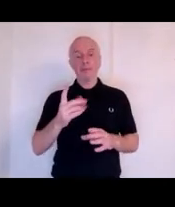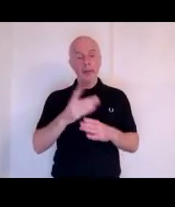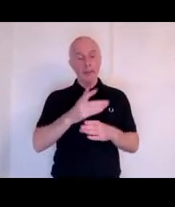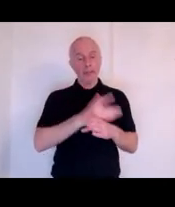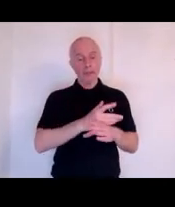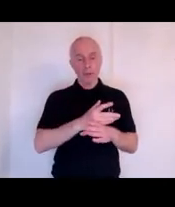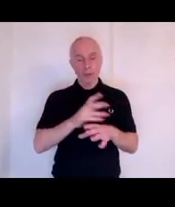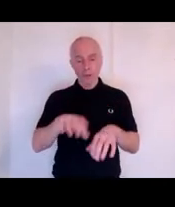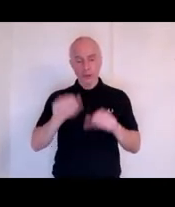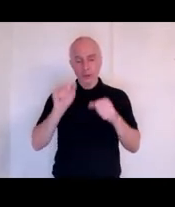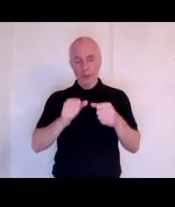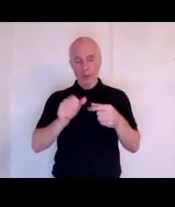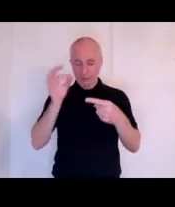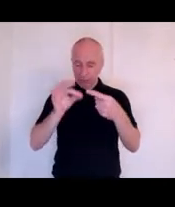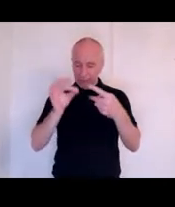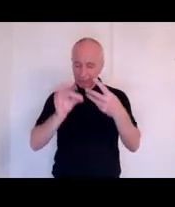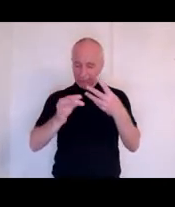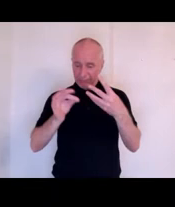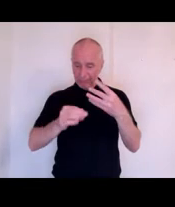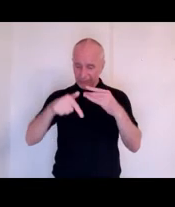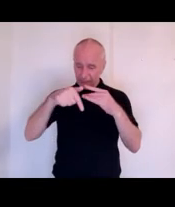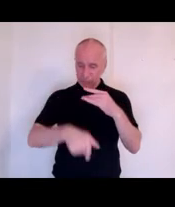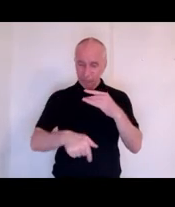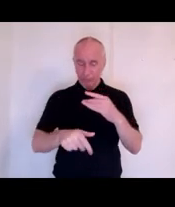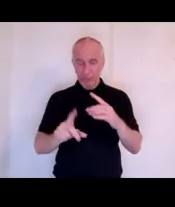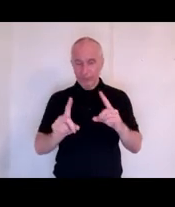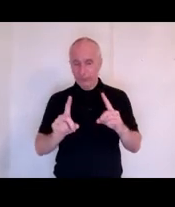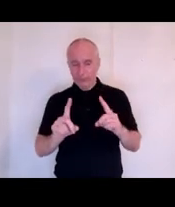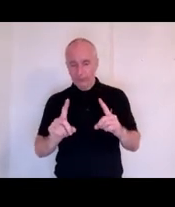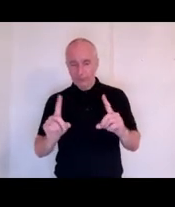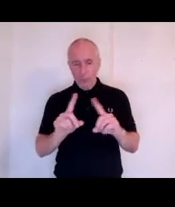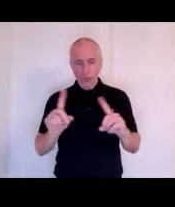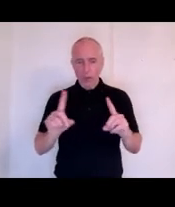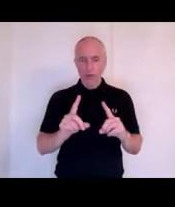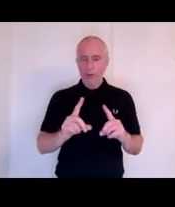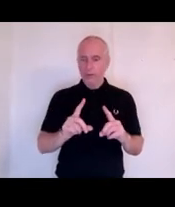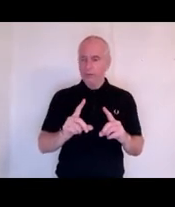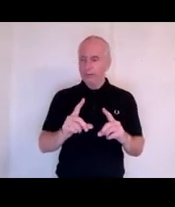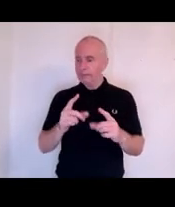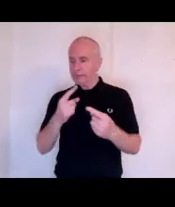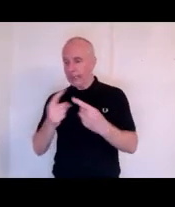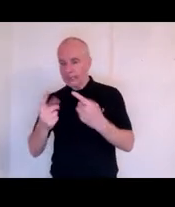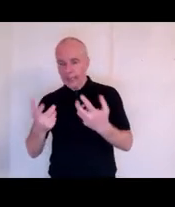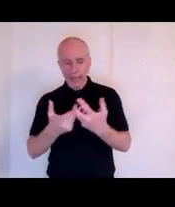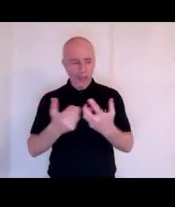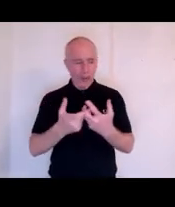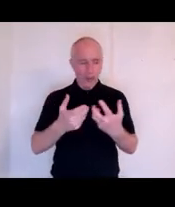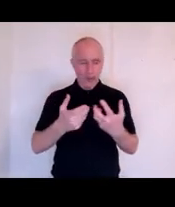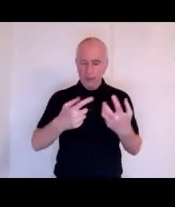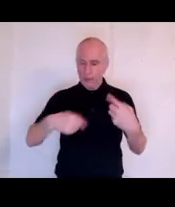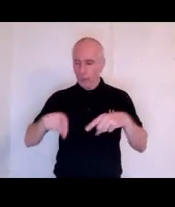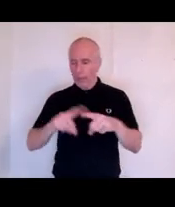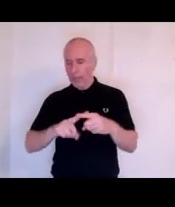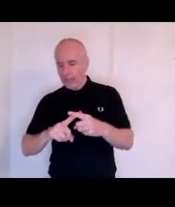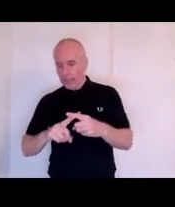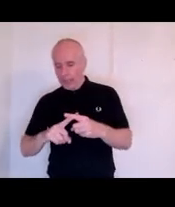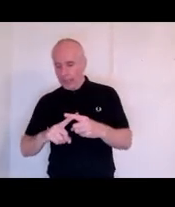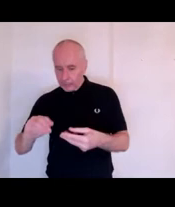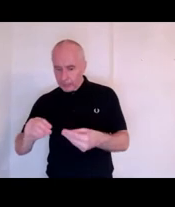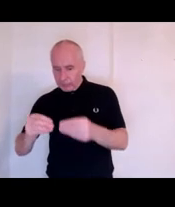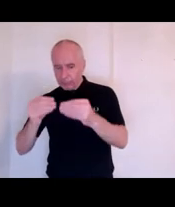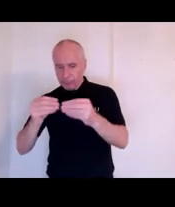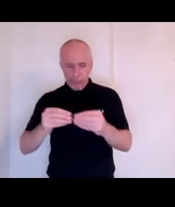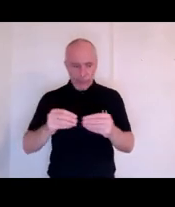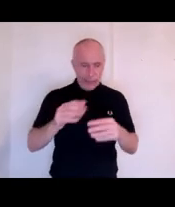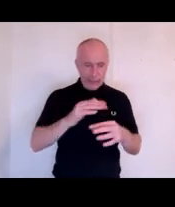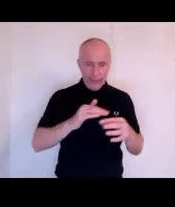what nuclear data is and how it comes together and how we build it and how we use it to underpin what happens in the nuclear fuel